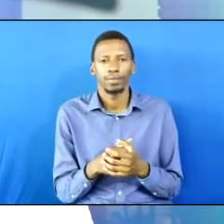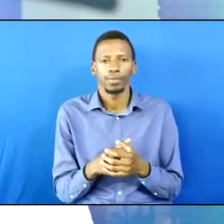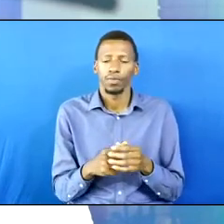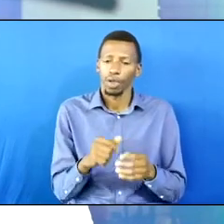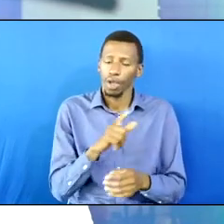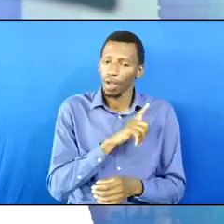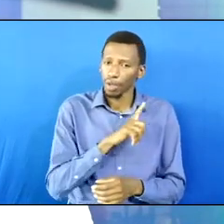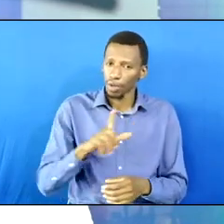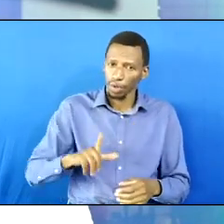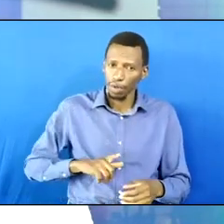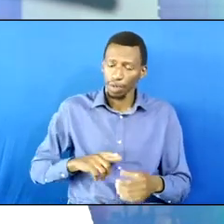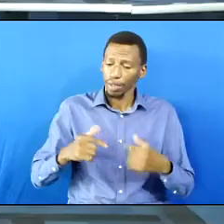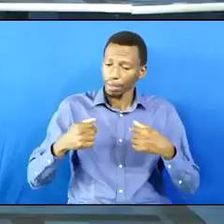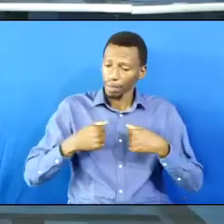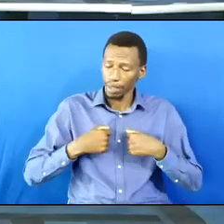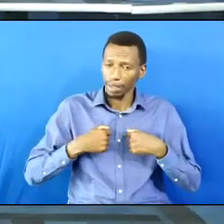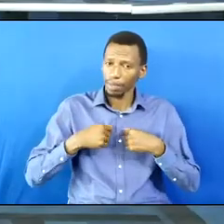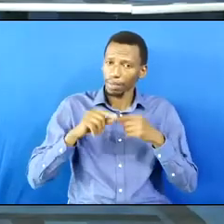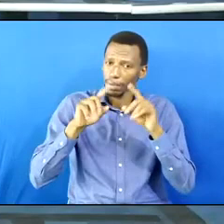is it I?